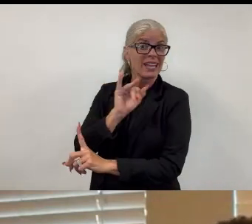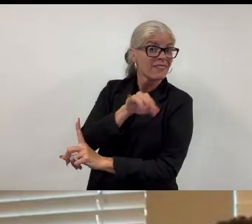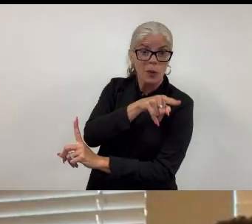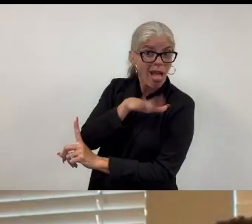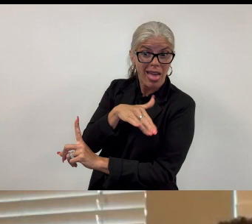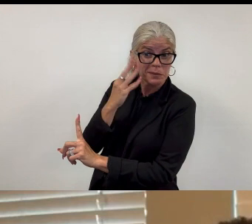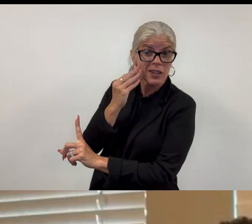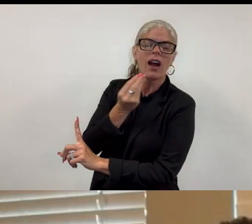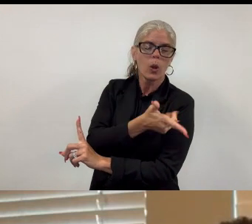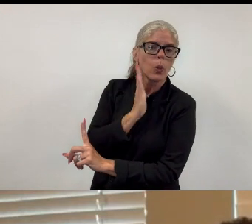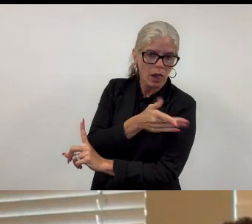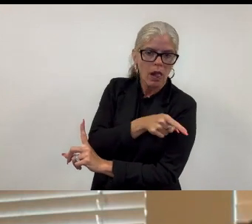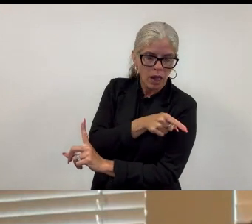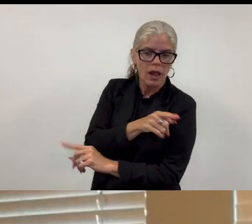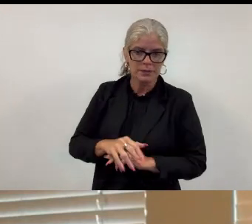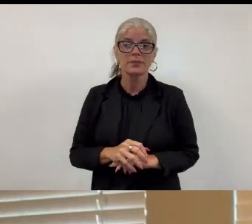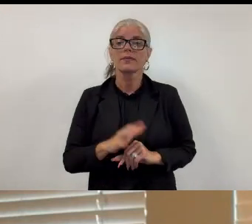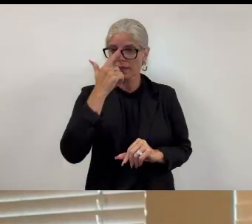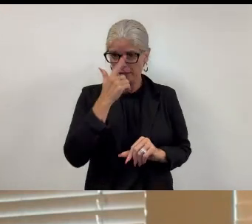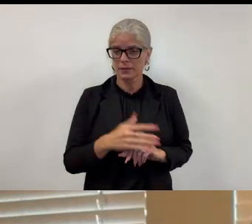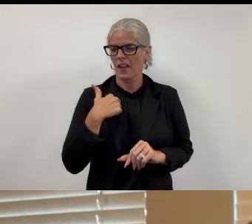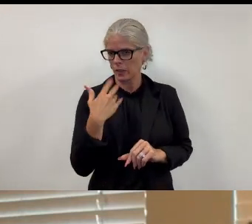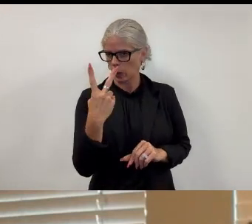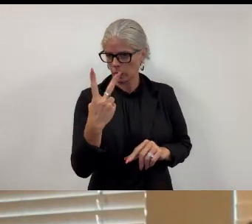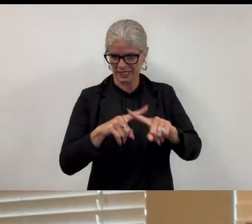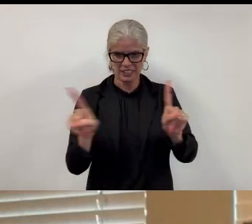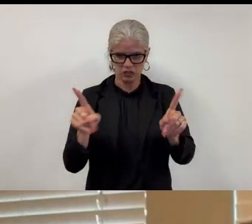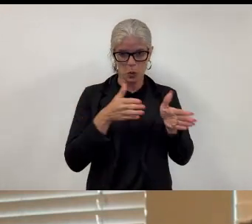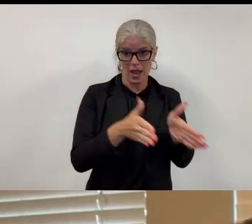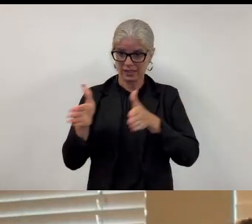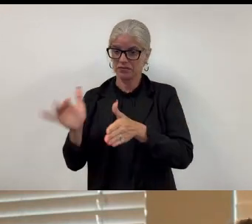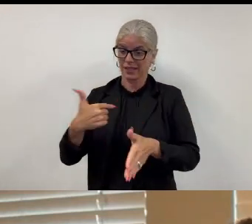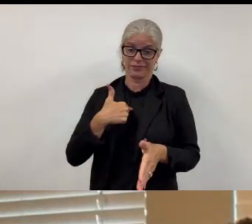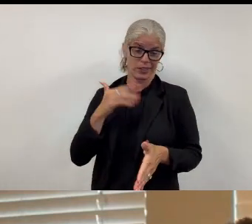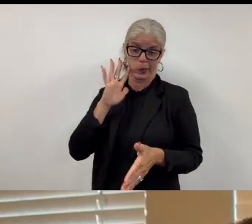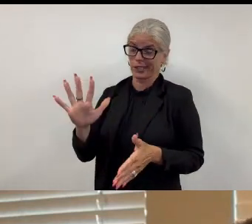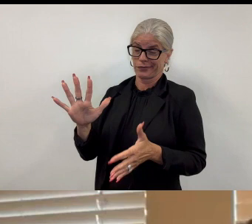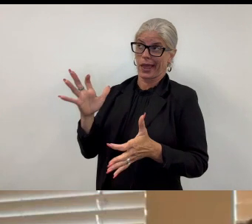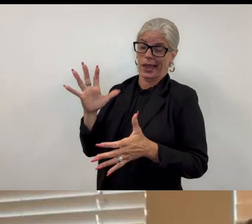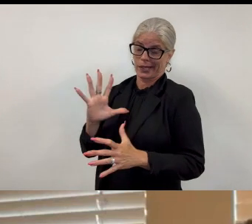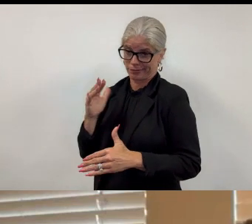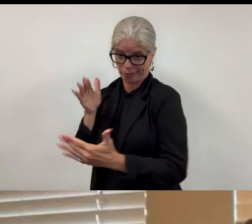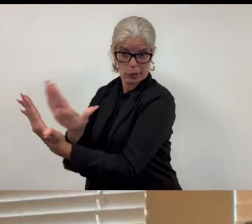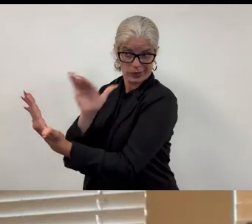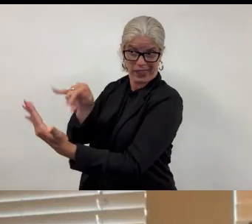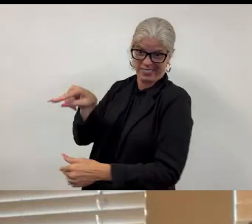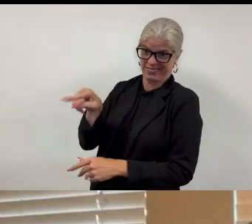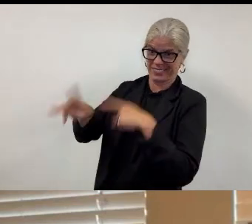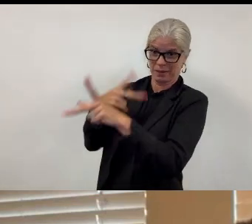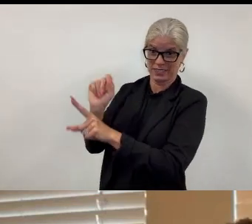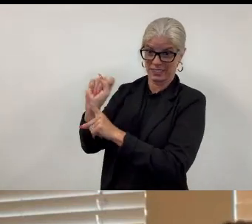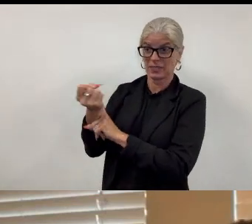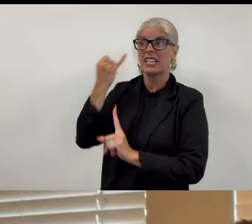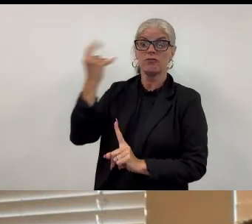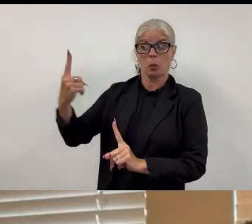probably will. And there are really two distinct ways that I approach those kinds of